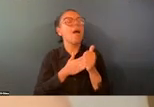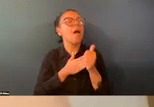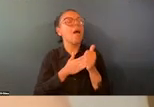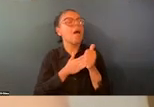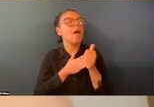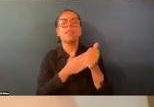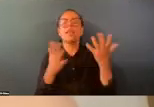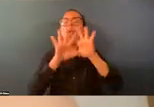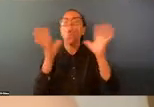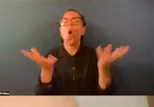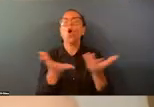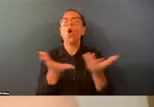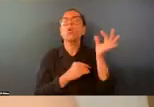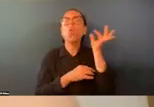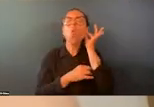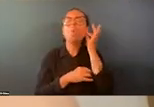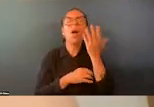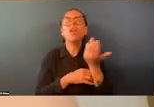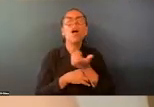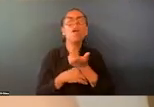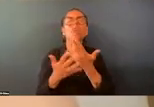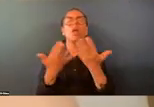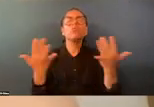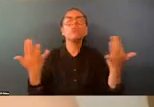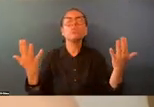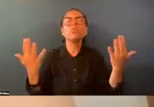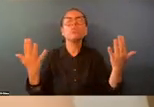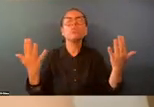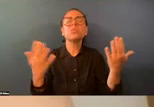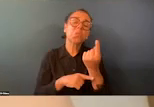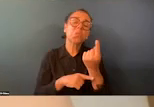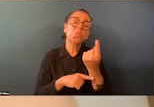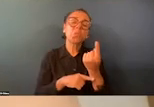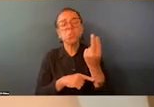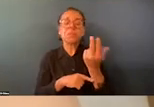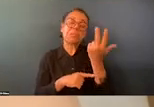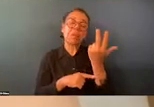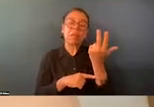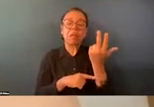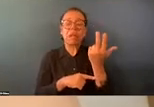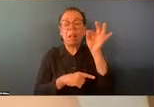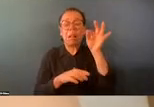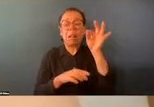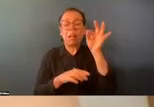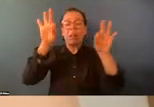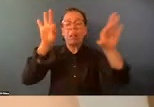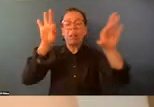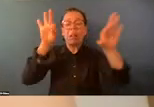world leaders, and there is only 2-3 women, and then 120